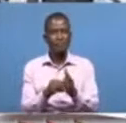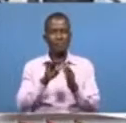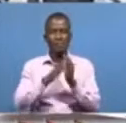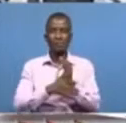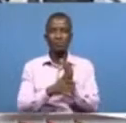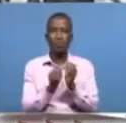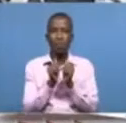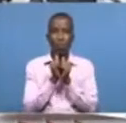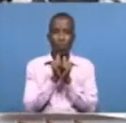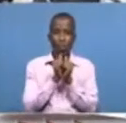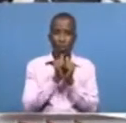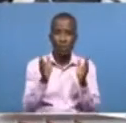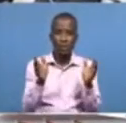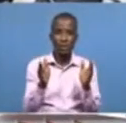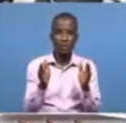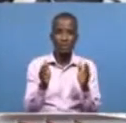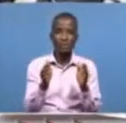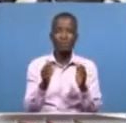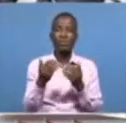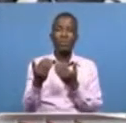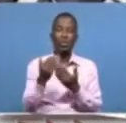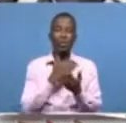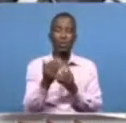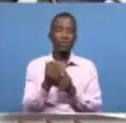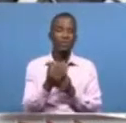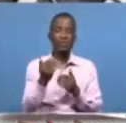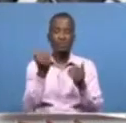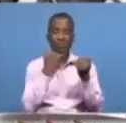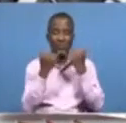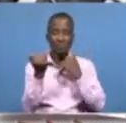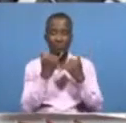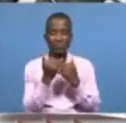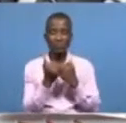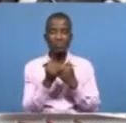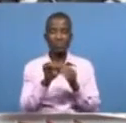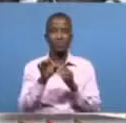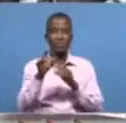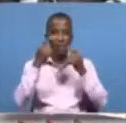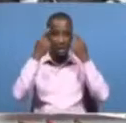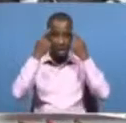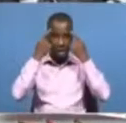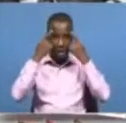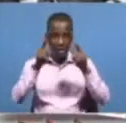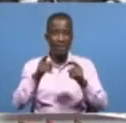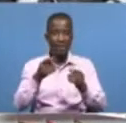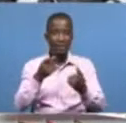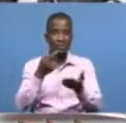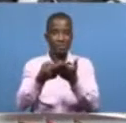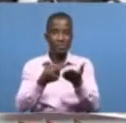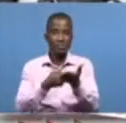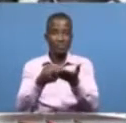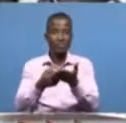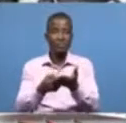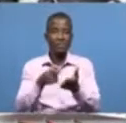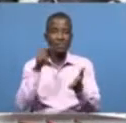absence of any attack or any submissions regarding this application must